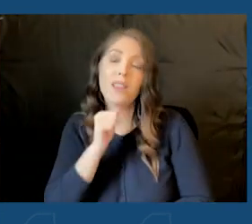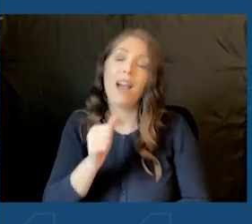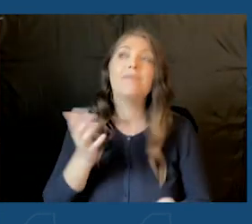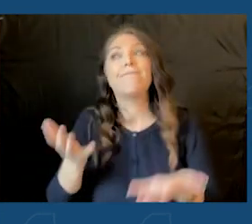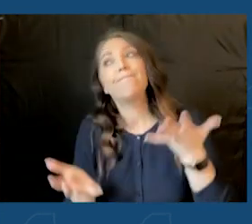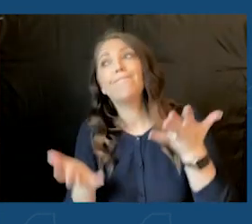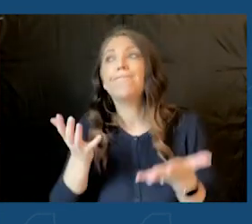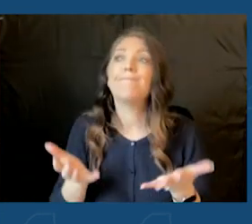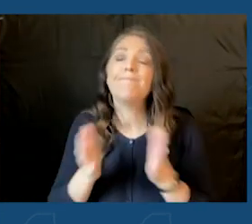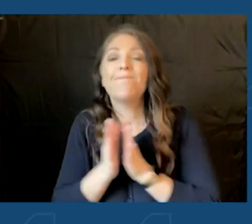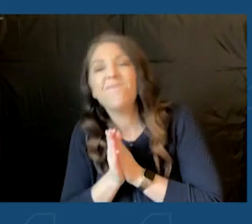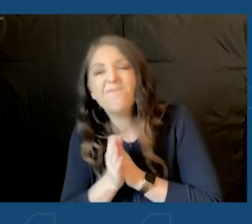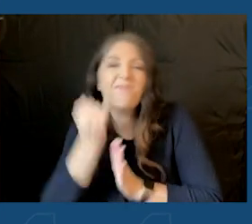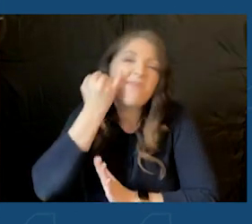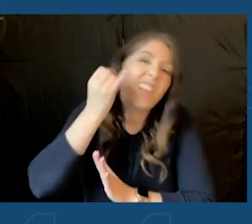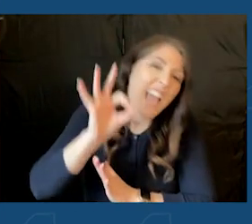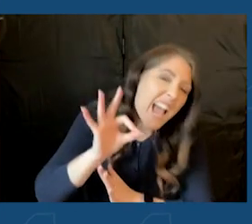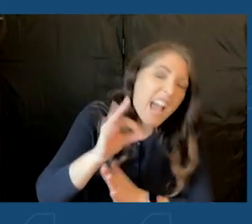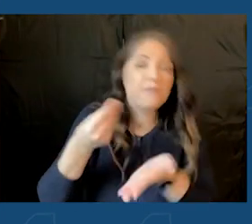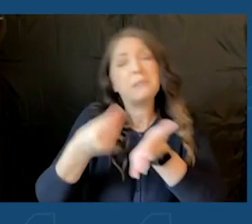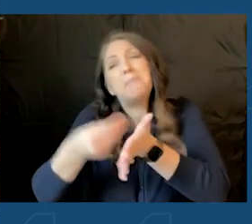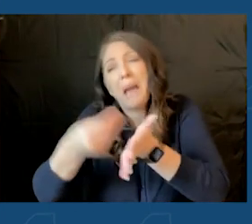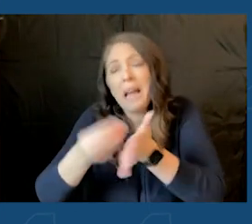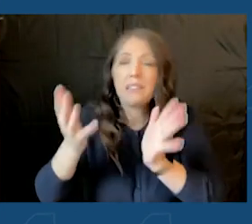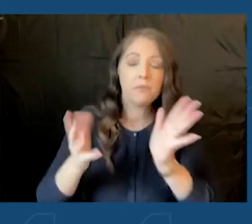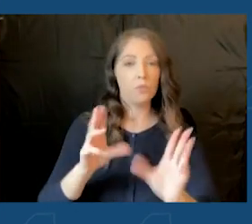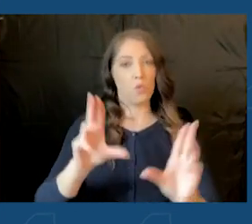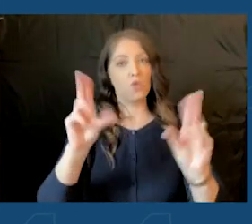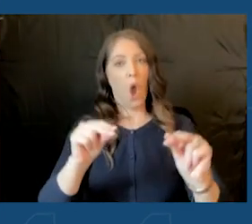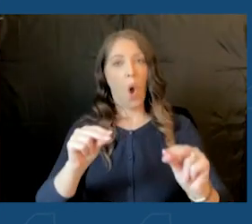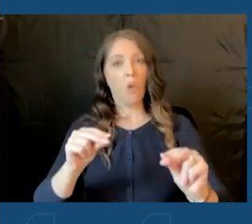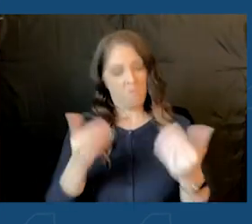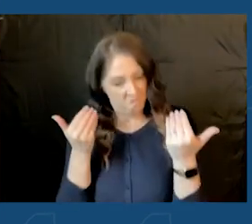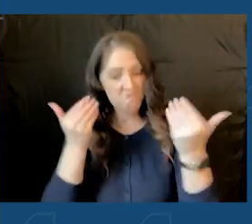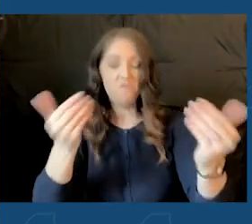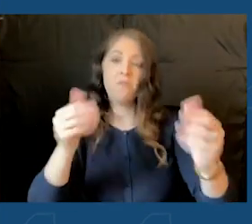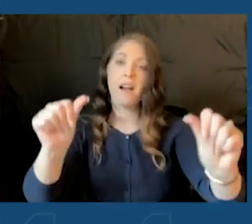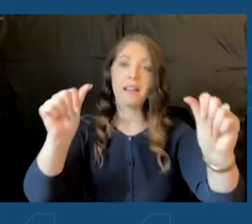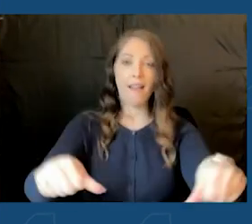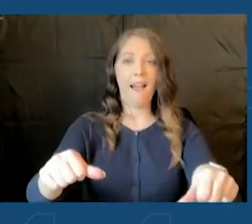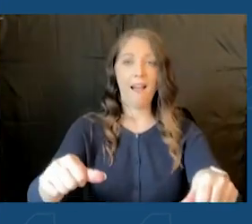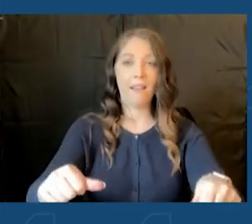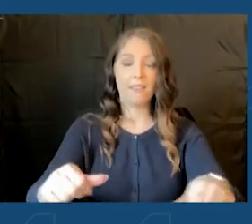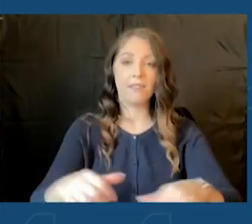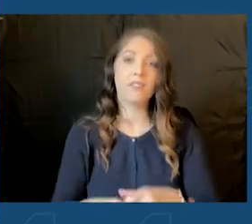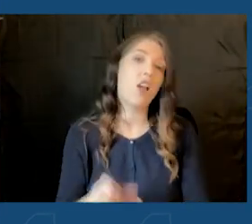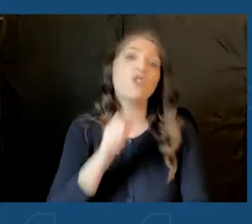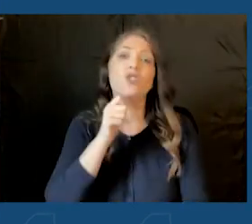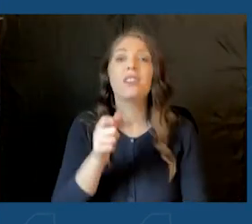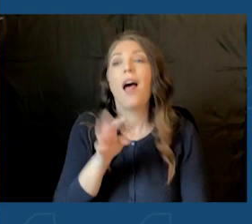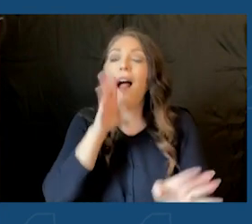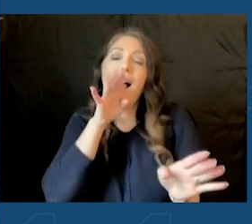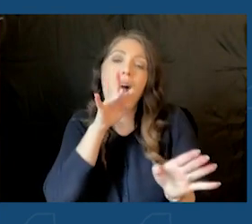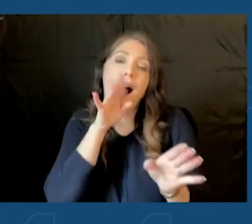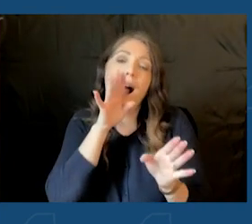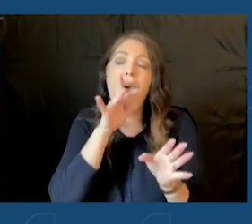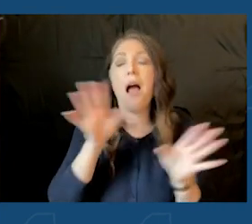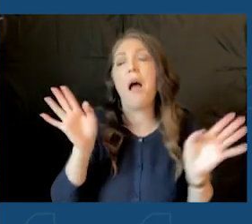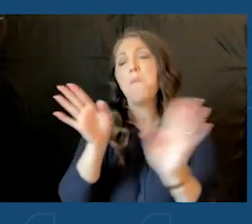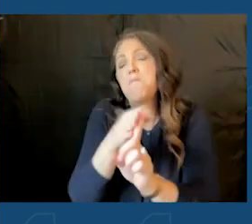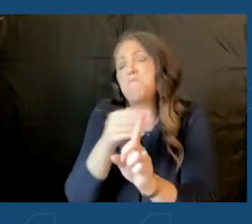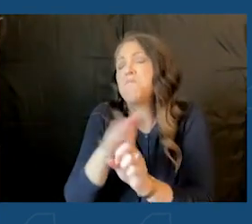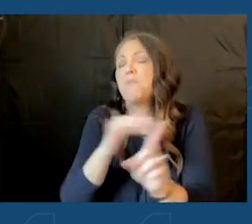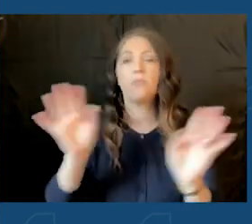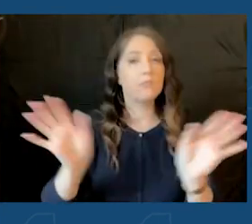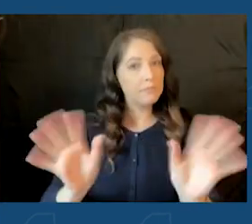going to do about the funding. How do we get it done? Let's do it. And she does it. She doesn't talk. She just comes down here. She says, let's get